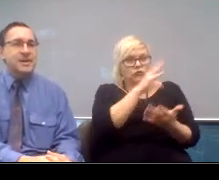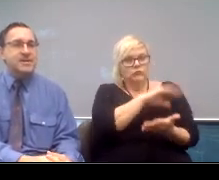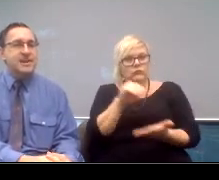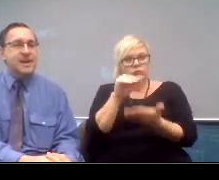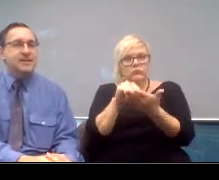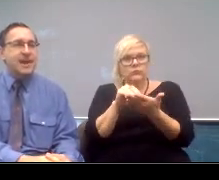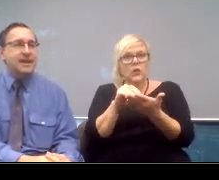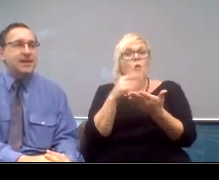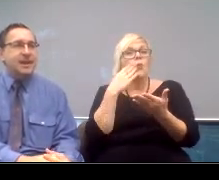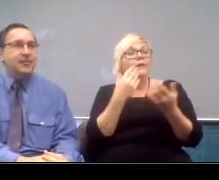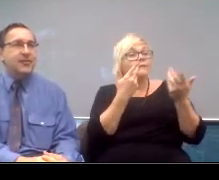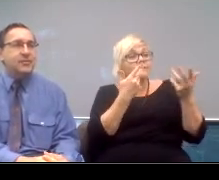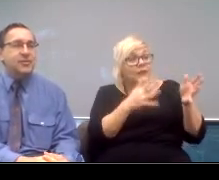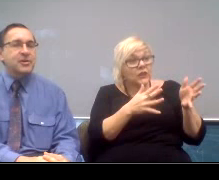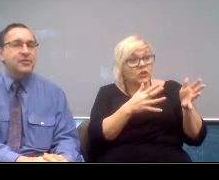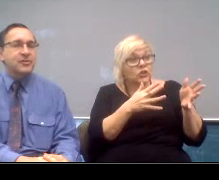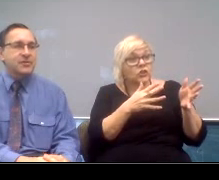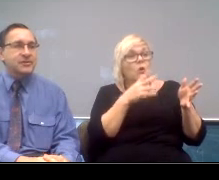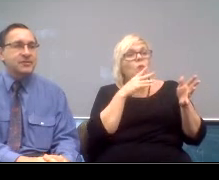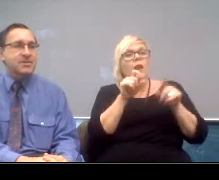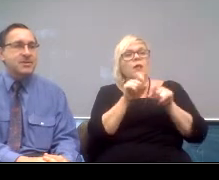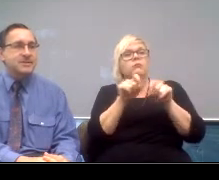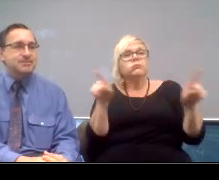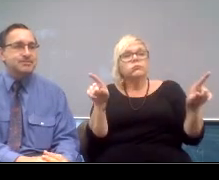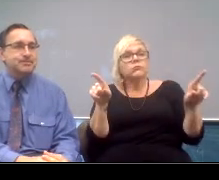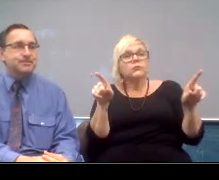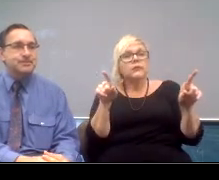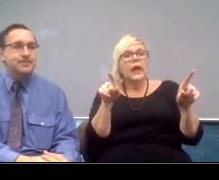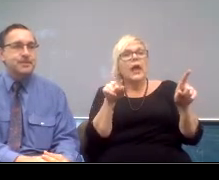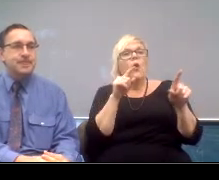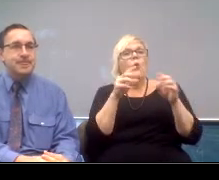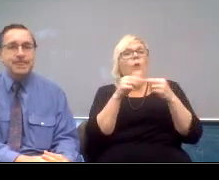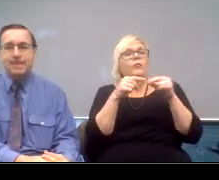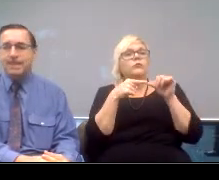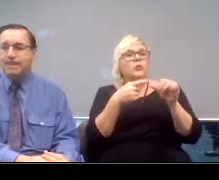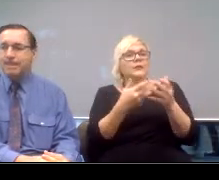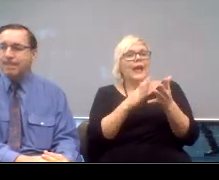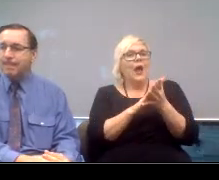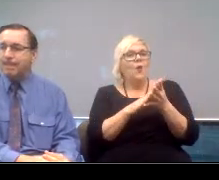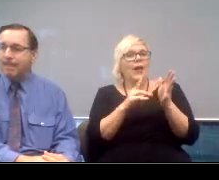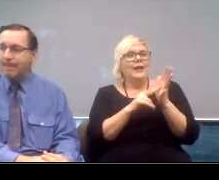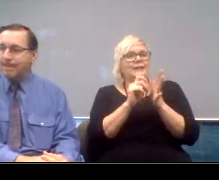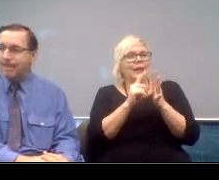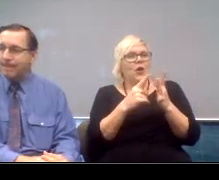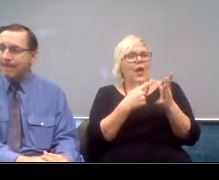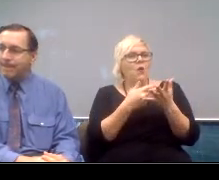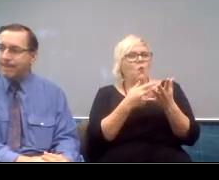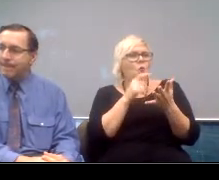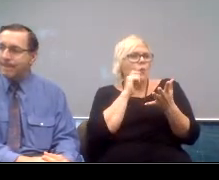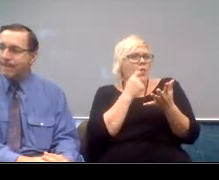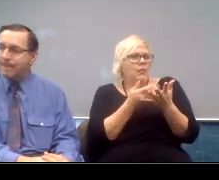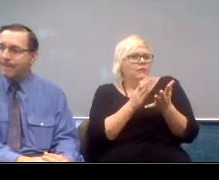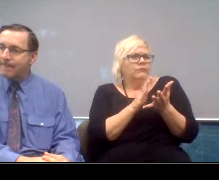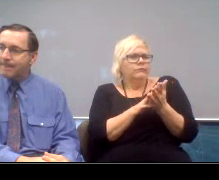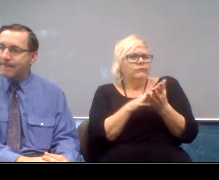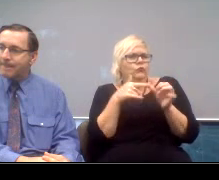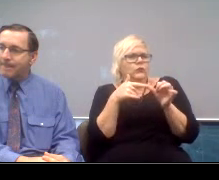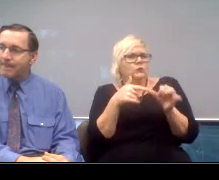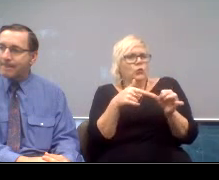will be releasing it and the agency's approach onto the website. Thanks, Dr. Walker. I've got a couple that have come